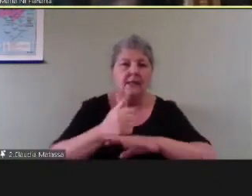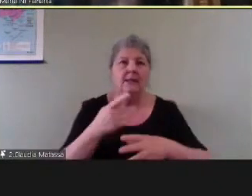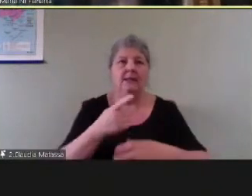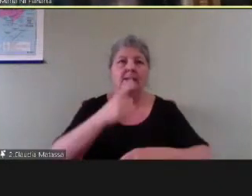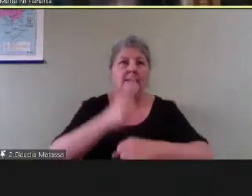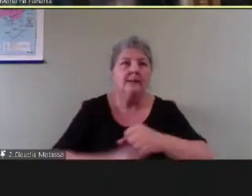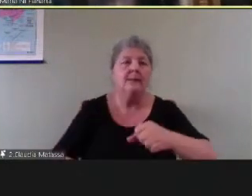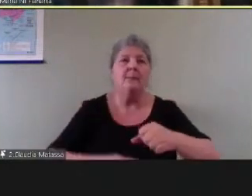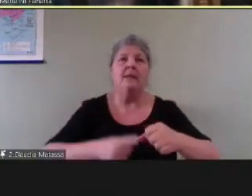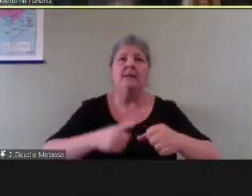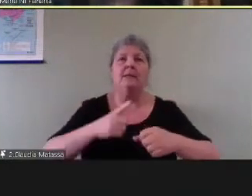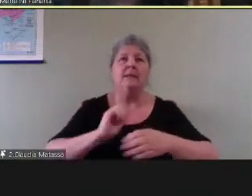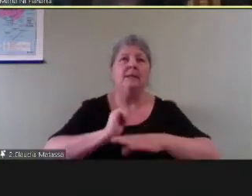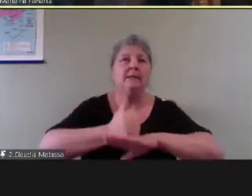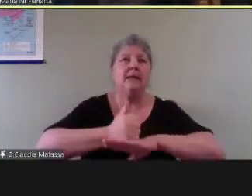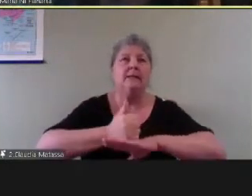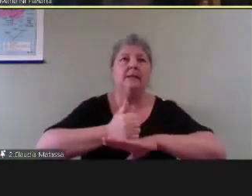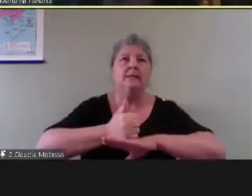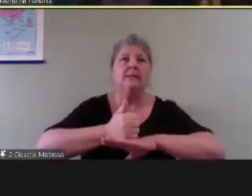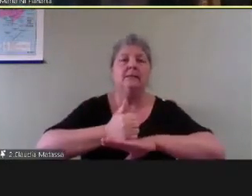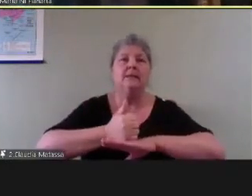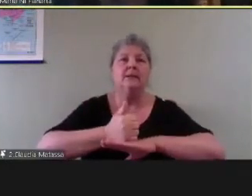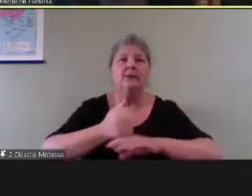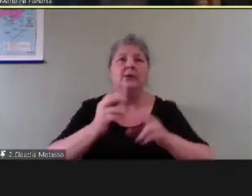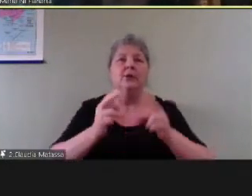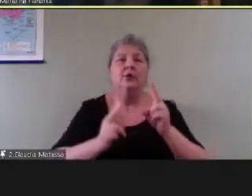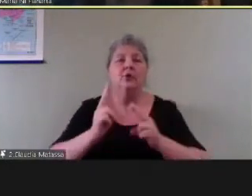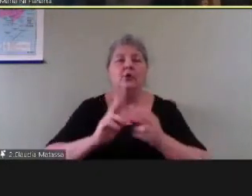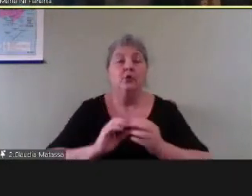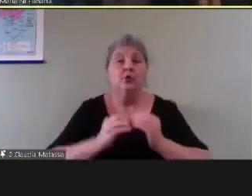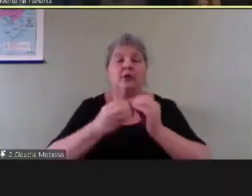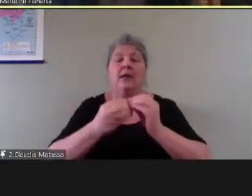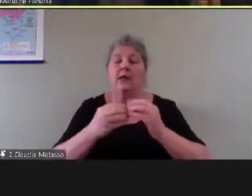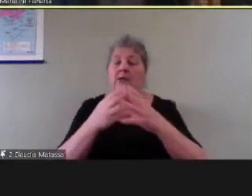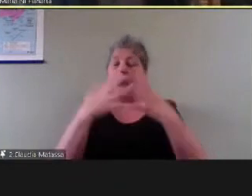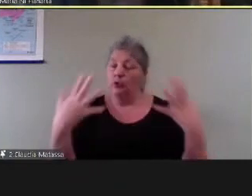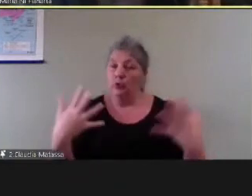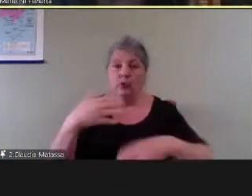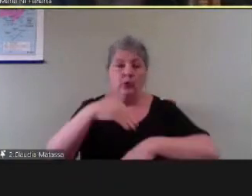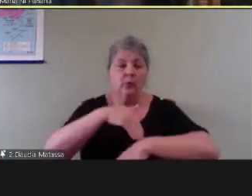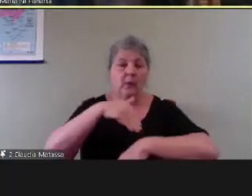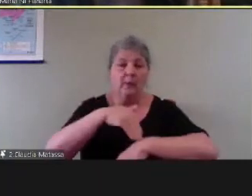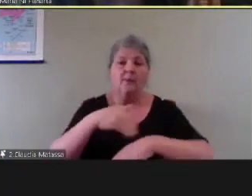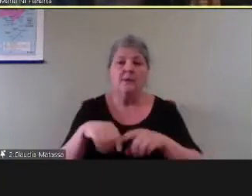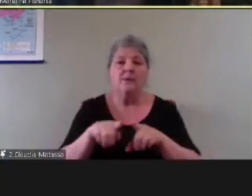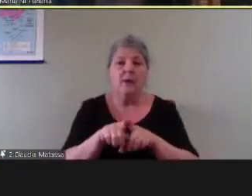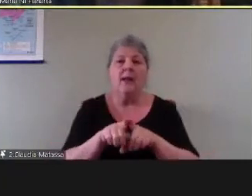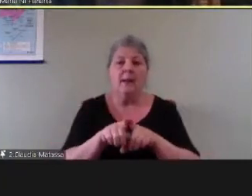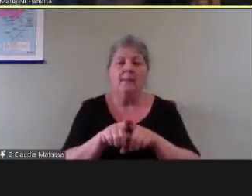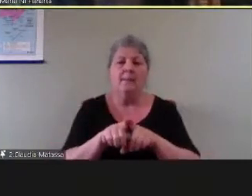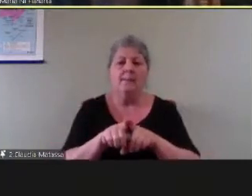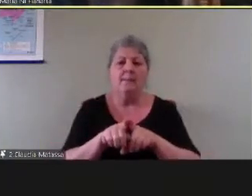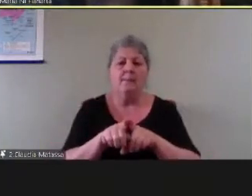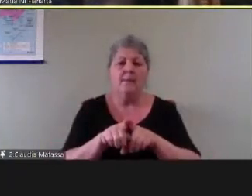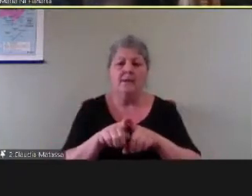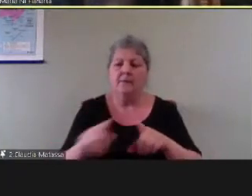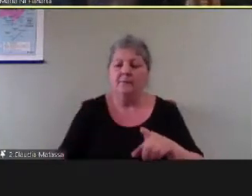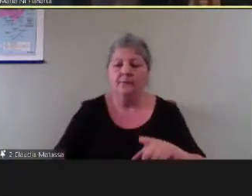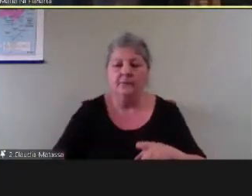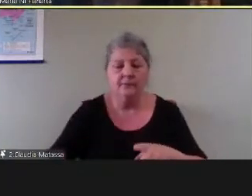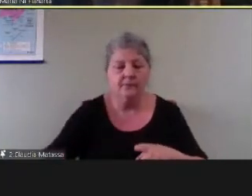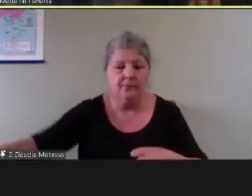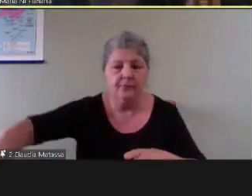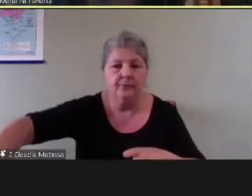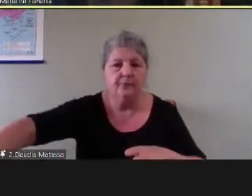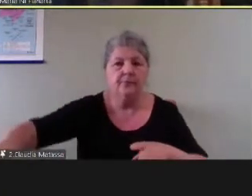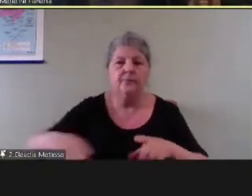settings could create massive access to justice issues, and particularly given the risk of